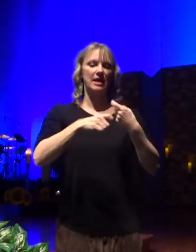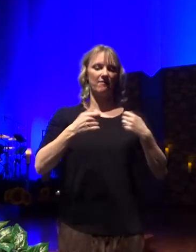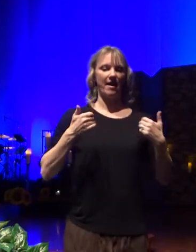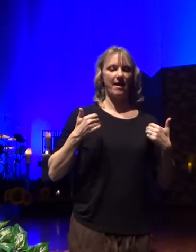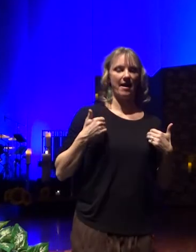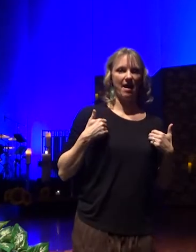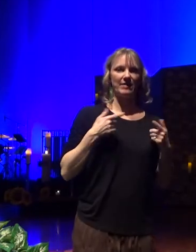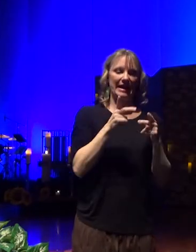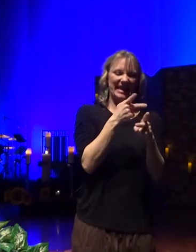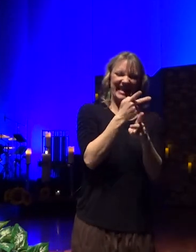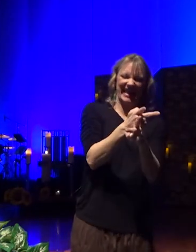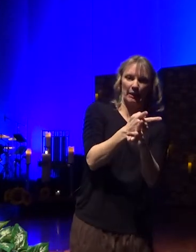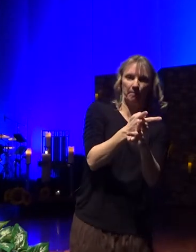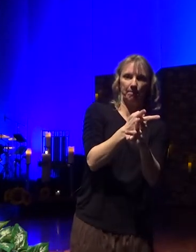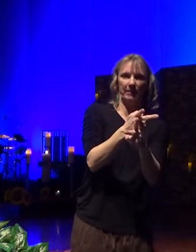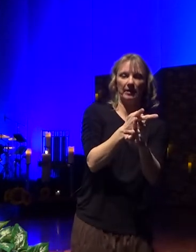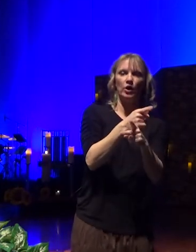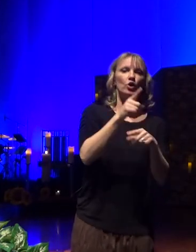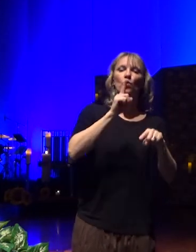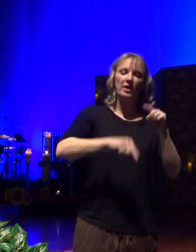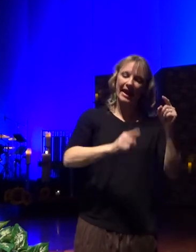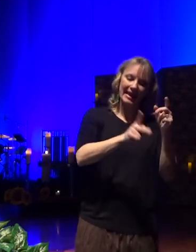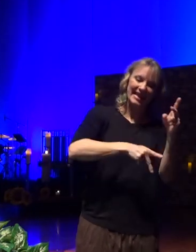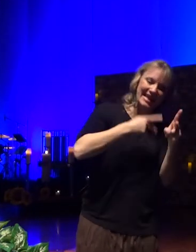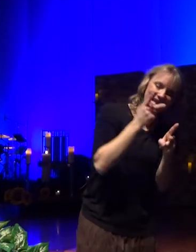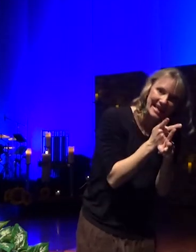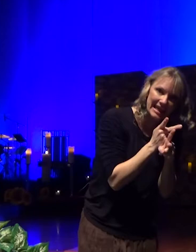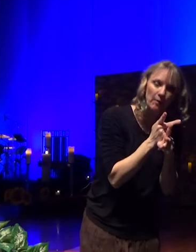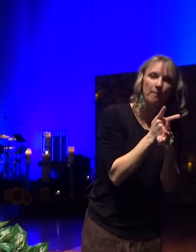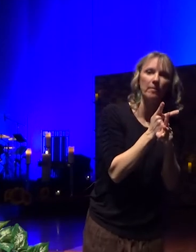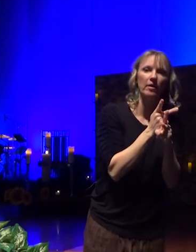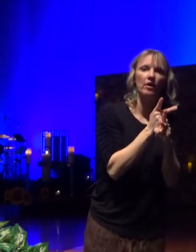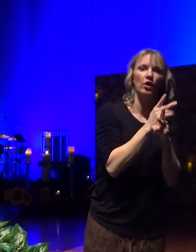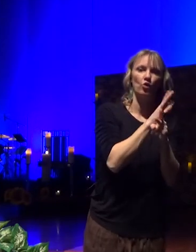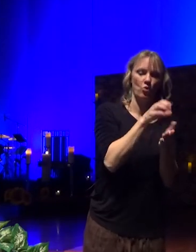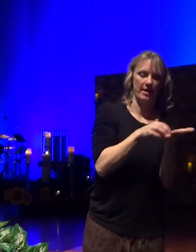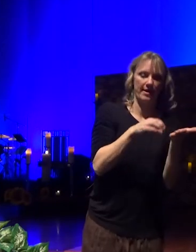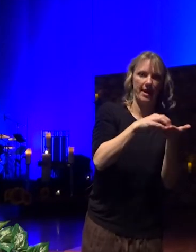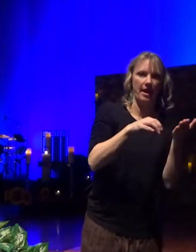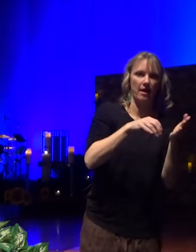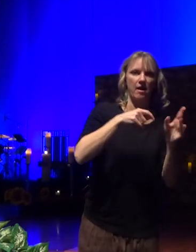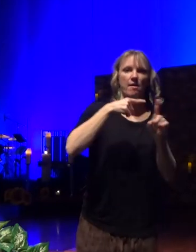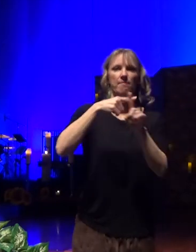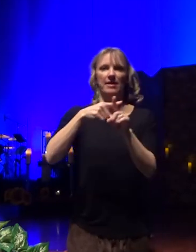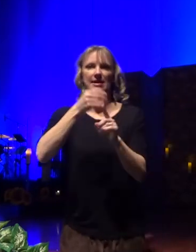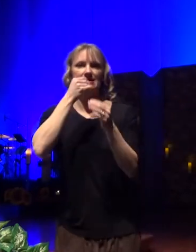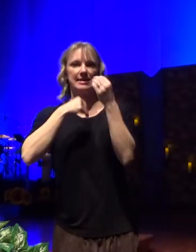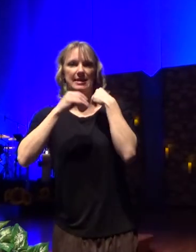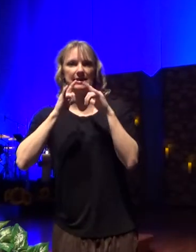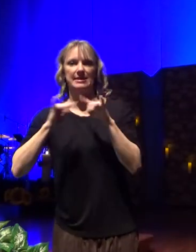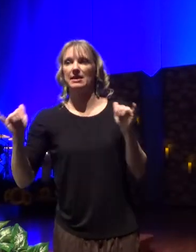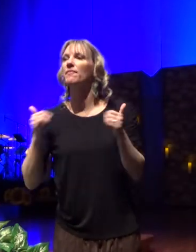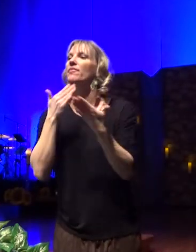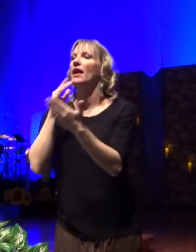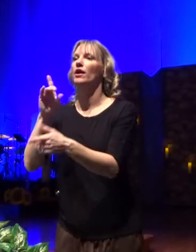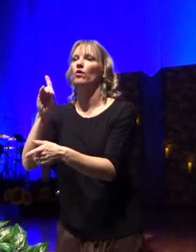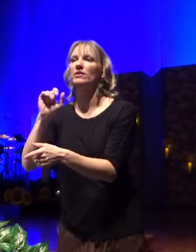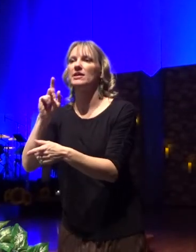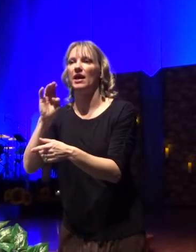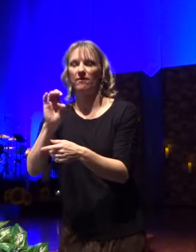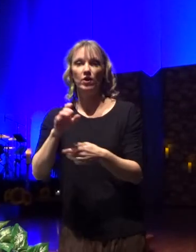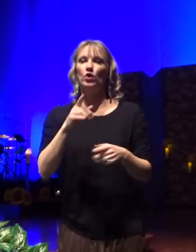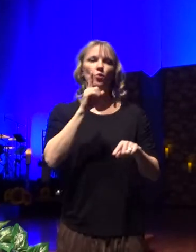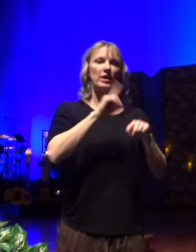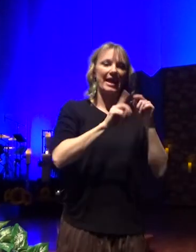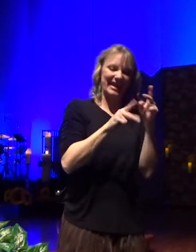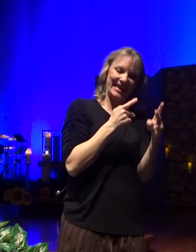the word have, put the word keep. You can't keep your cake and eat it too. Thank you. Yeah, Dave got, yeah, you can't